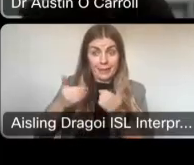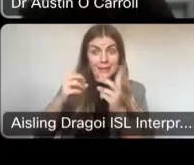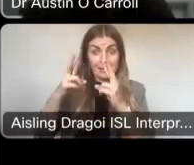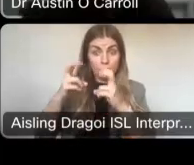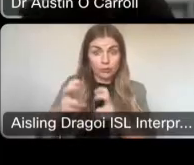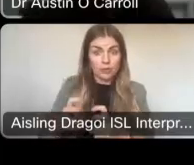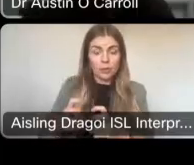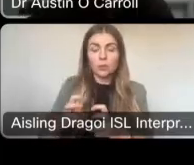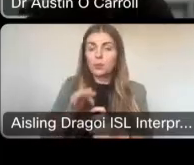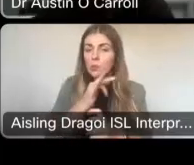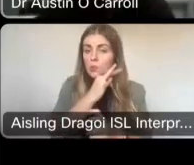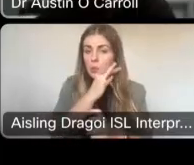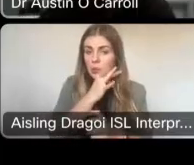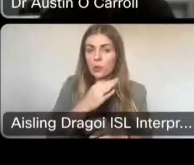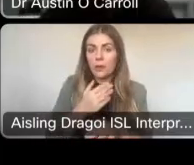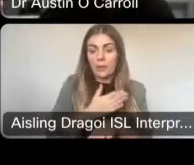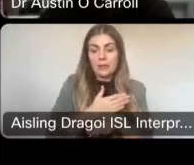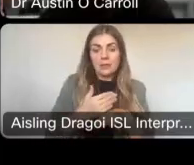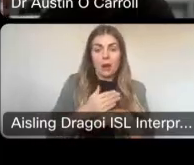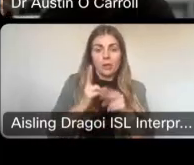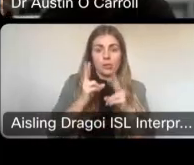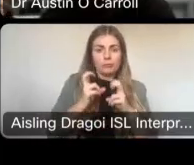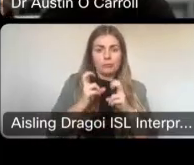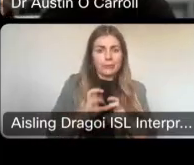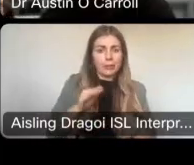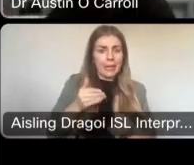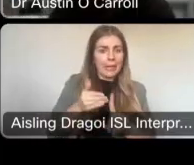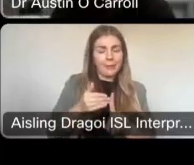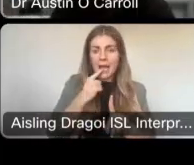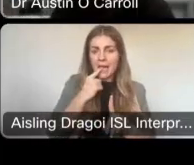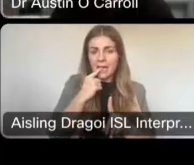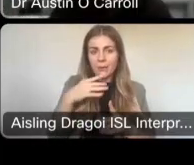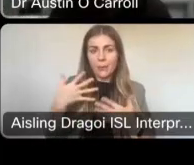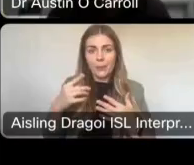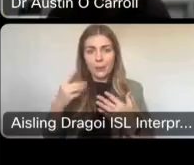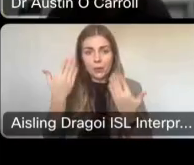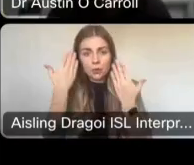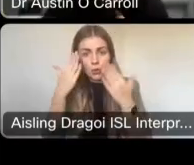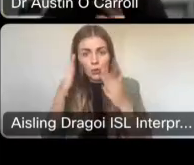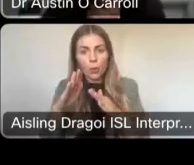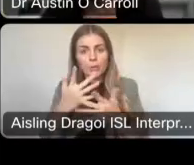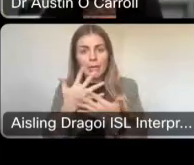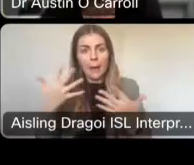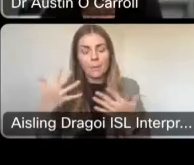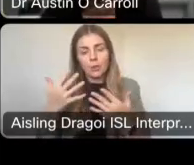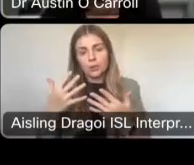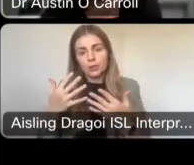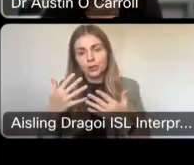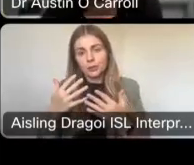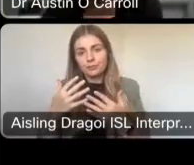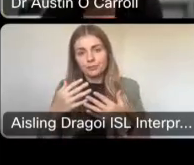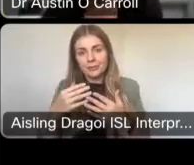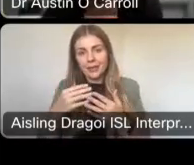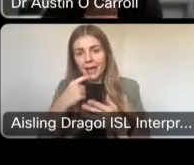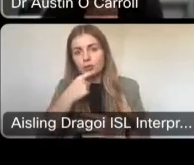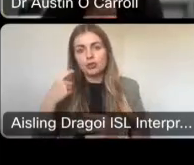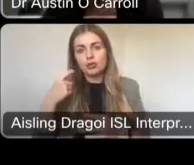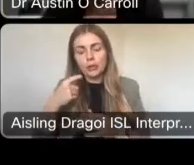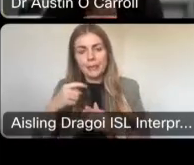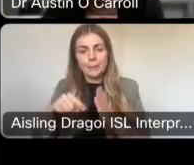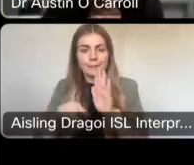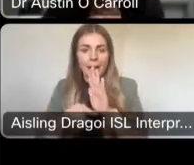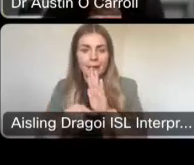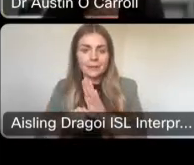they were originally researching, but the real story was in the adverse childhood events. And basically, childhood experiences are